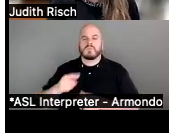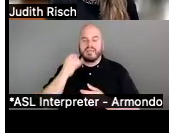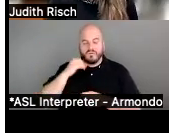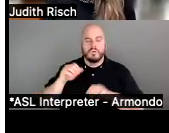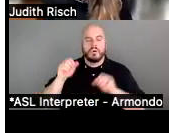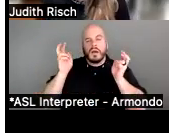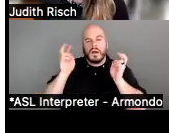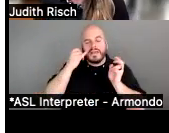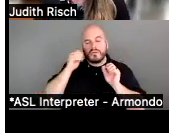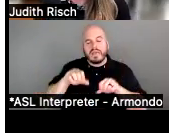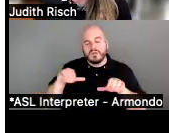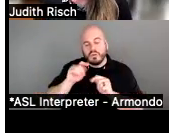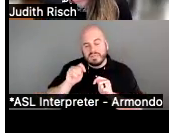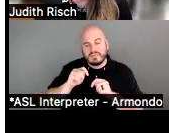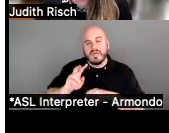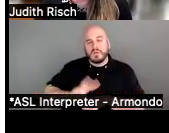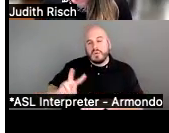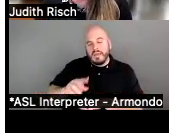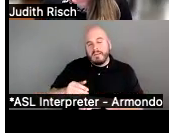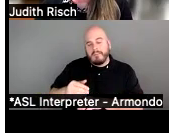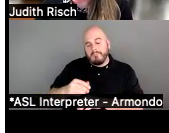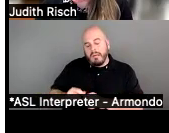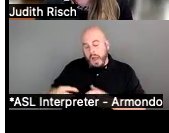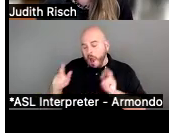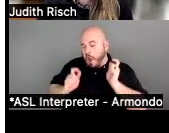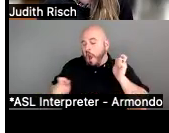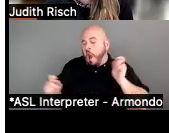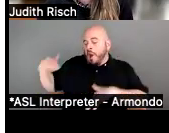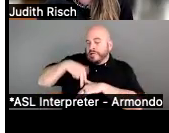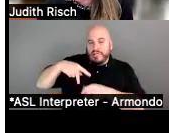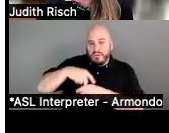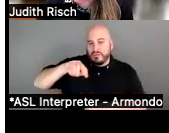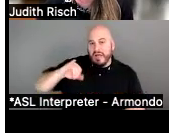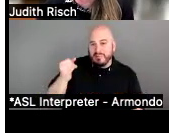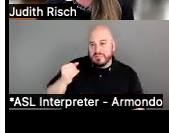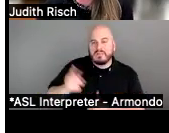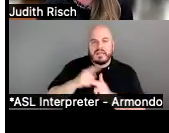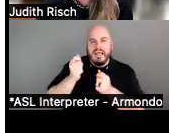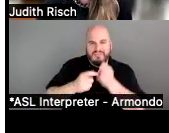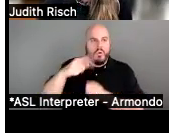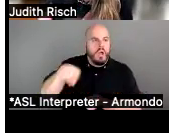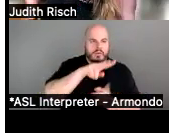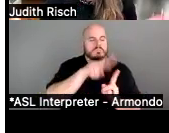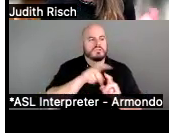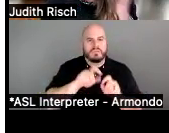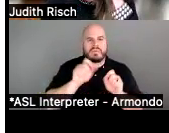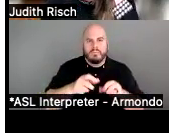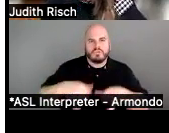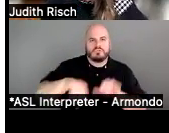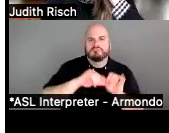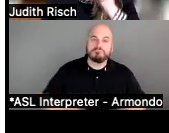pajamas, you need to be able to, everyone needs to be able to do it at 2 a.m. in their pajamas. So I use it, I call it the 2 a.m. in your pajamas standard. It's really